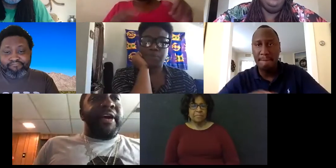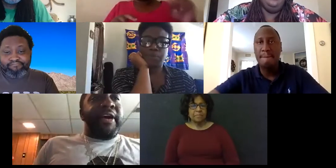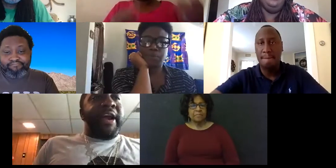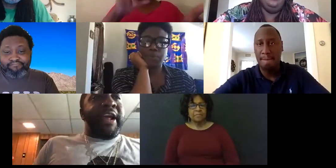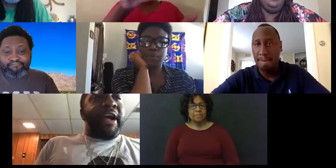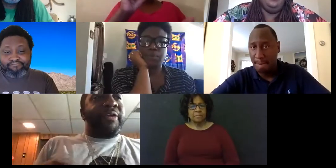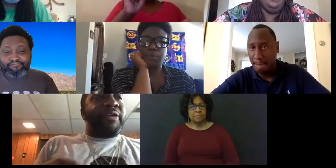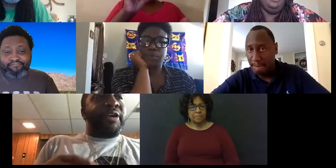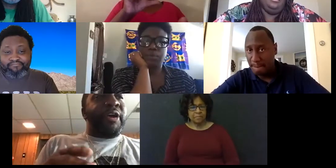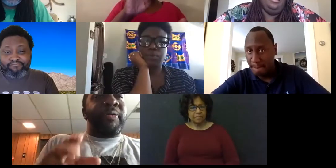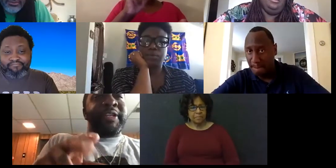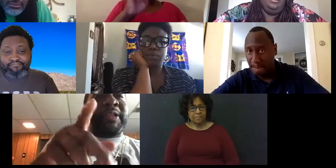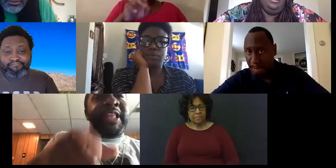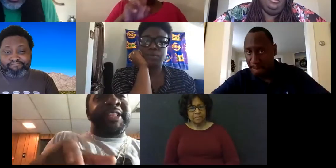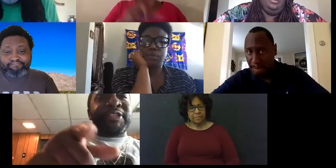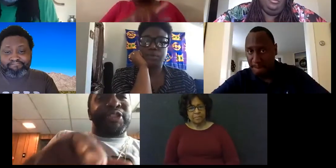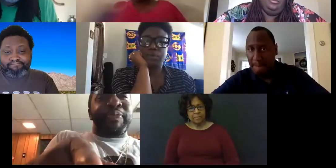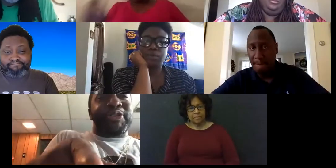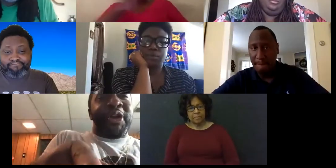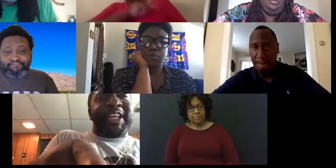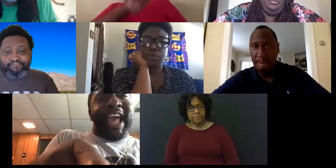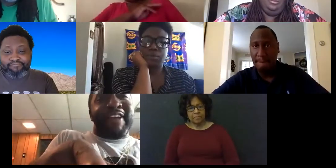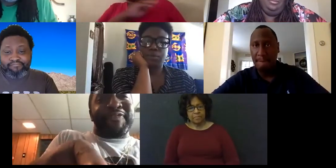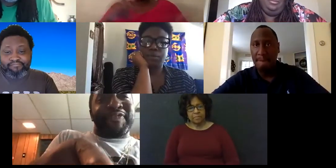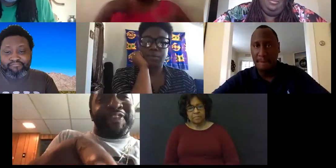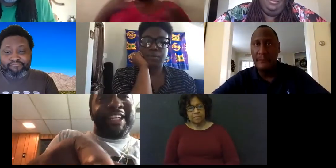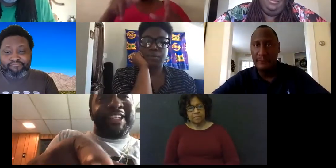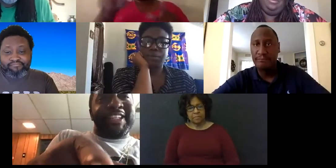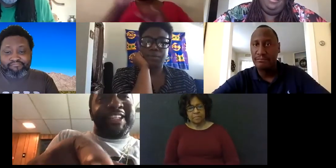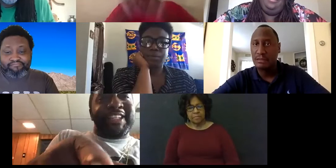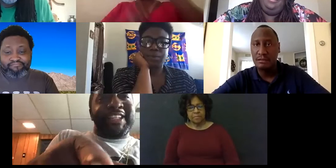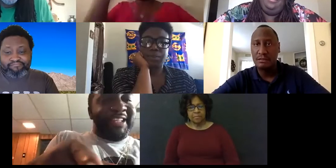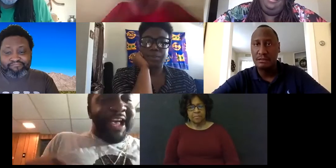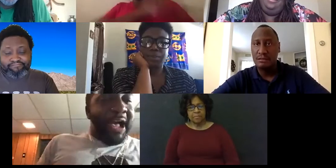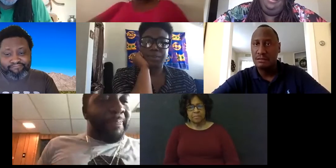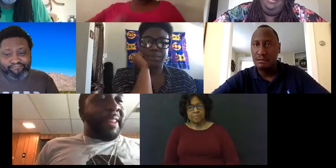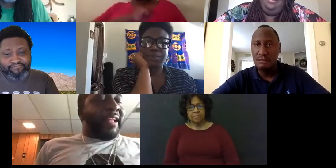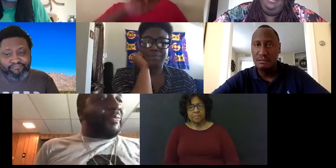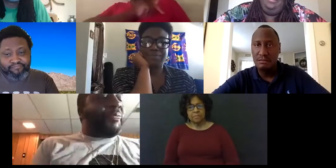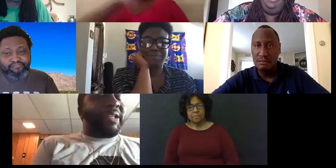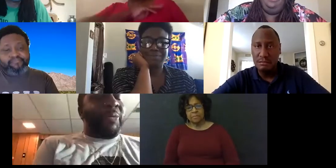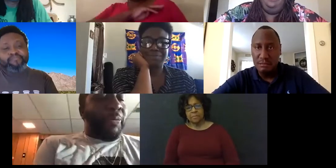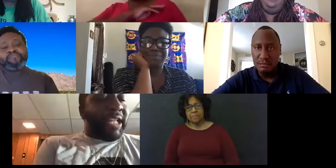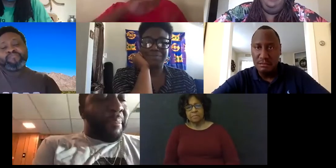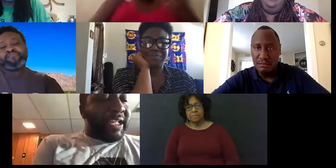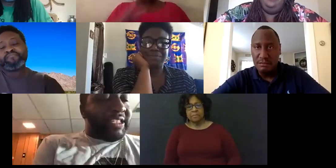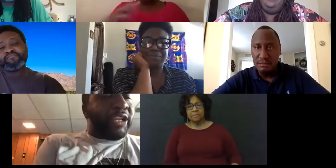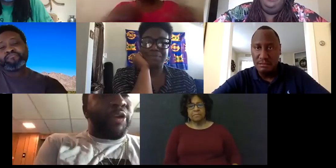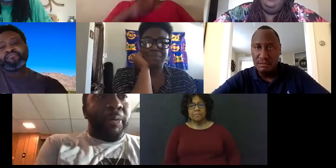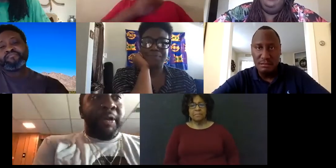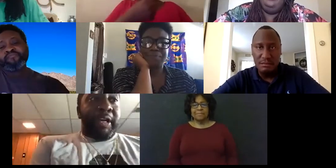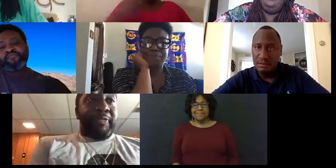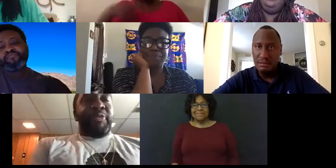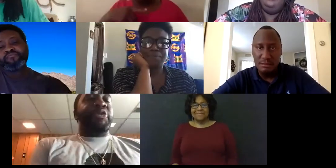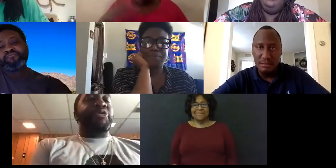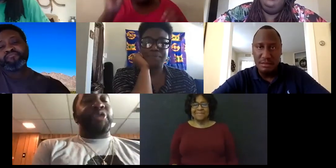All right, I'll go and then let the superstar Kev end out, okay? Yeah. With that